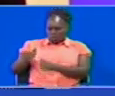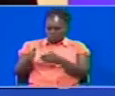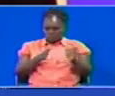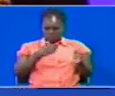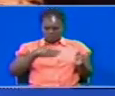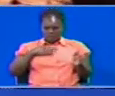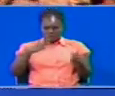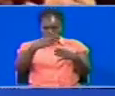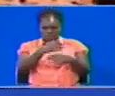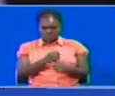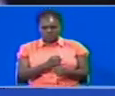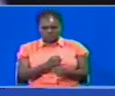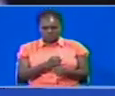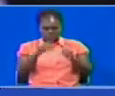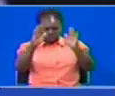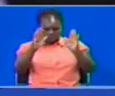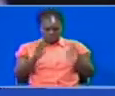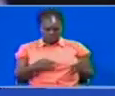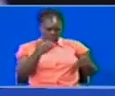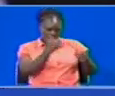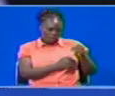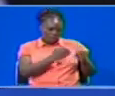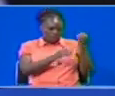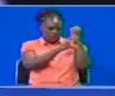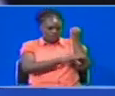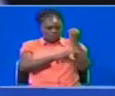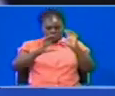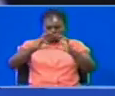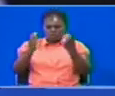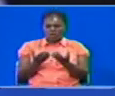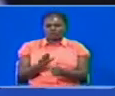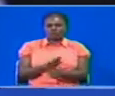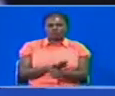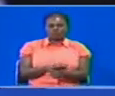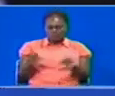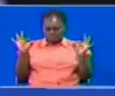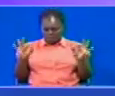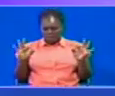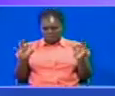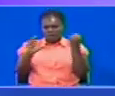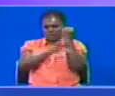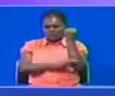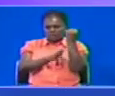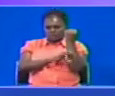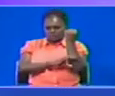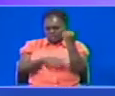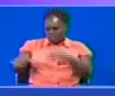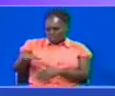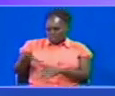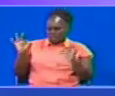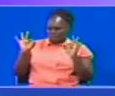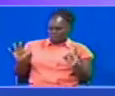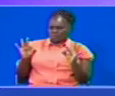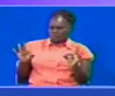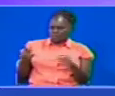a company and in partnership in countries around the world like this fantastic country and this fantastic region for